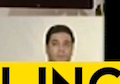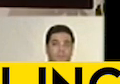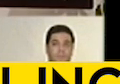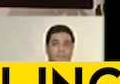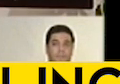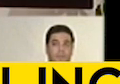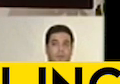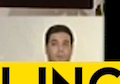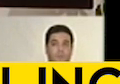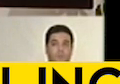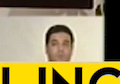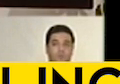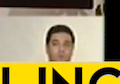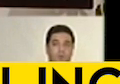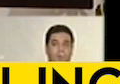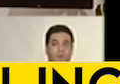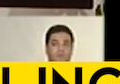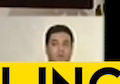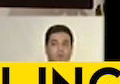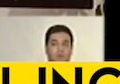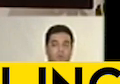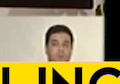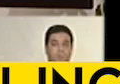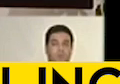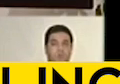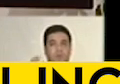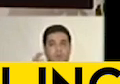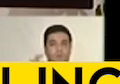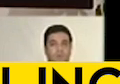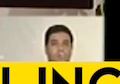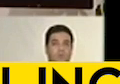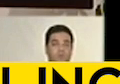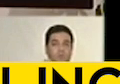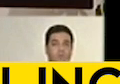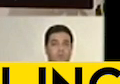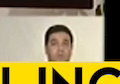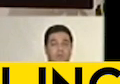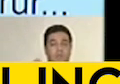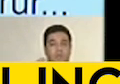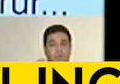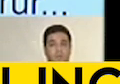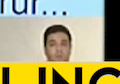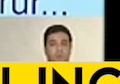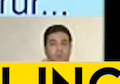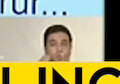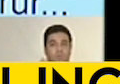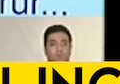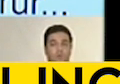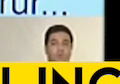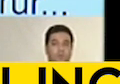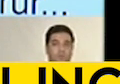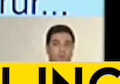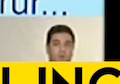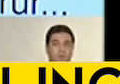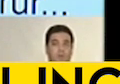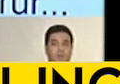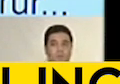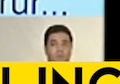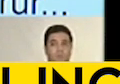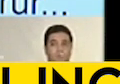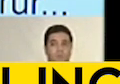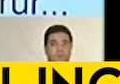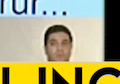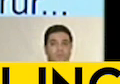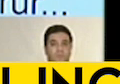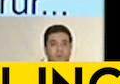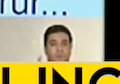Abdulla Avloniyning ilm haqidagi fikrlarini birgalikda o'qiymiz. Ilm deb o'qimak, yozmakni yaxshi bilmak,